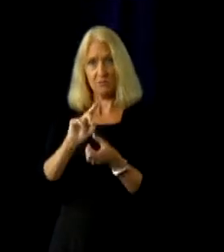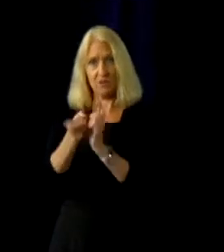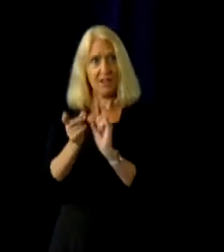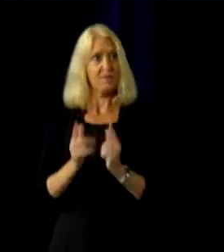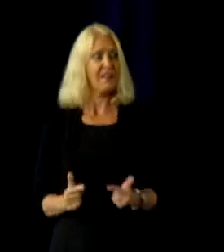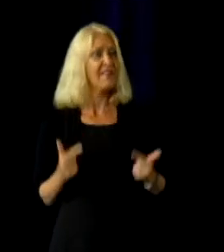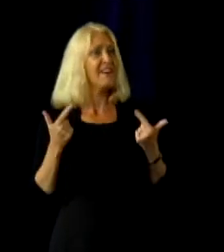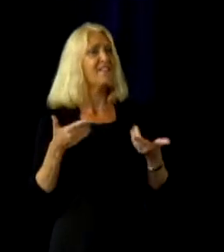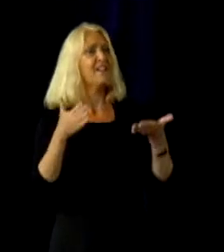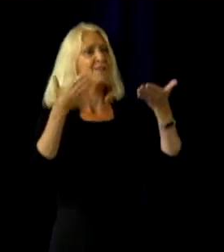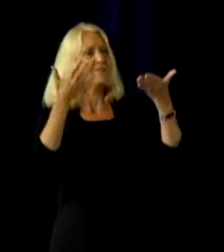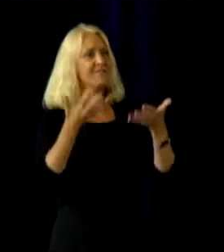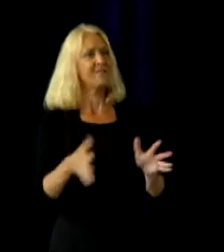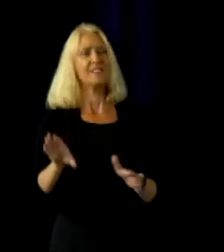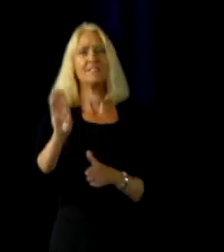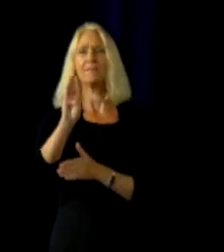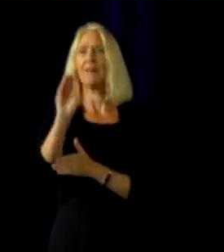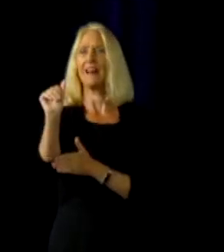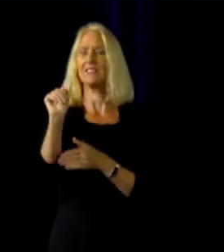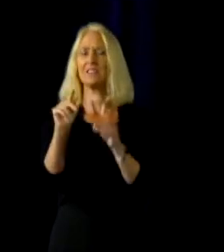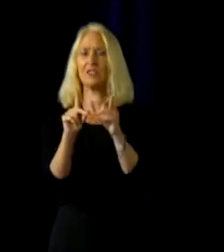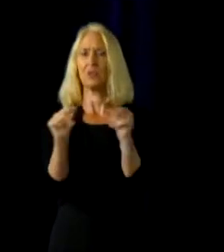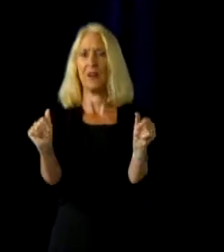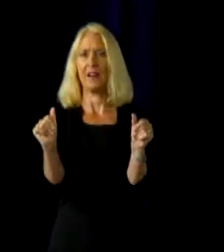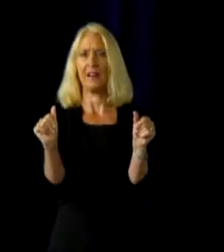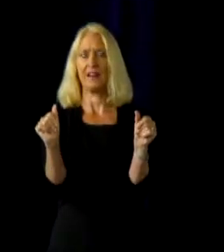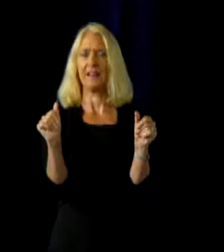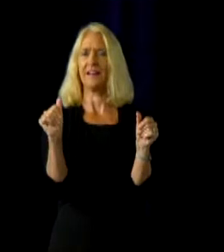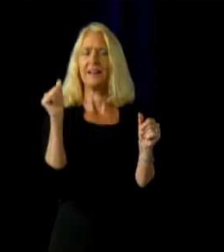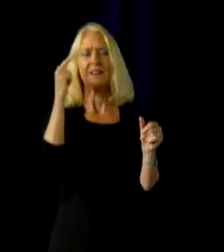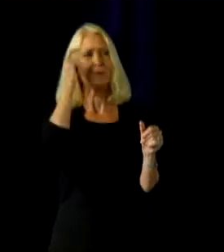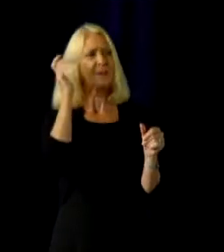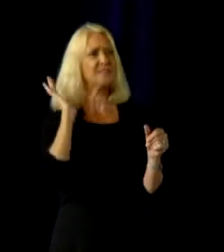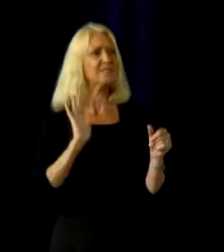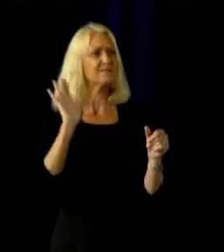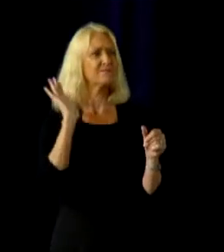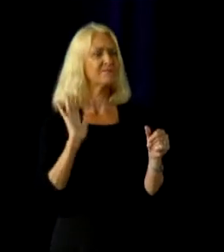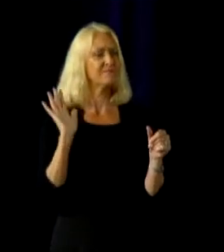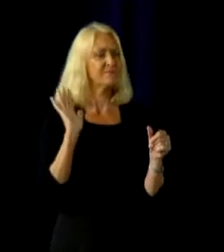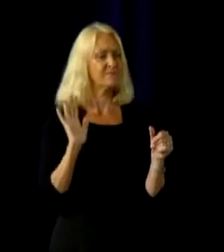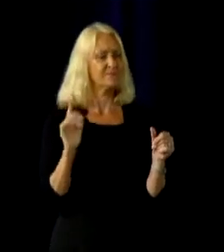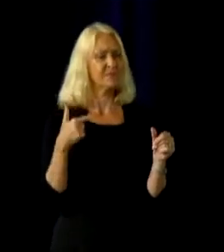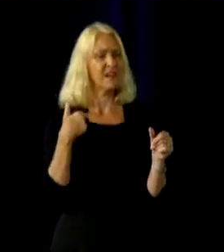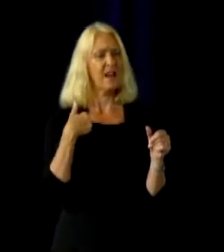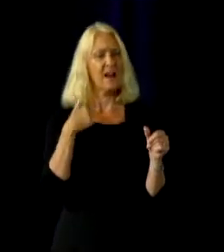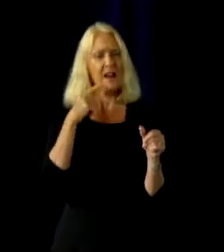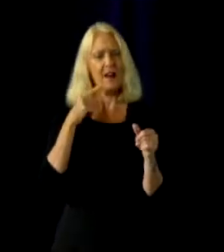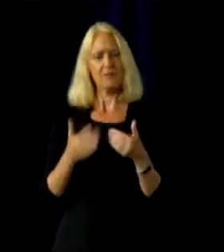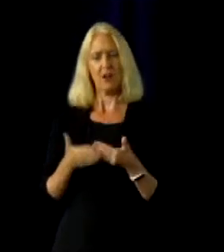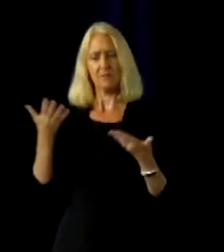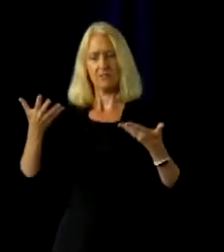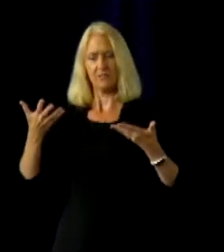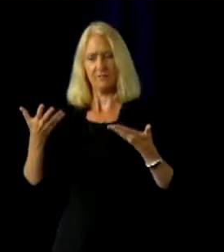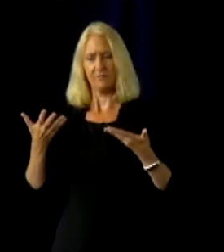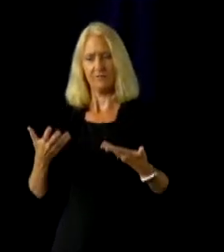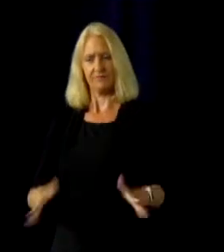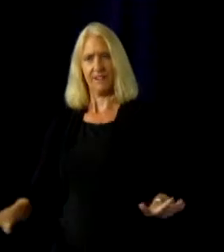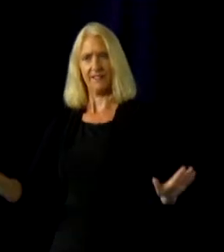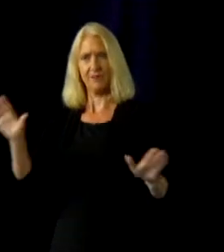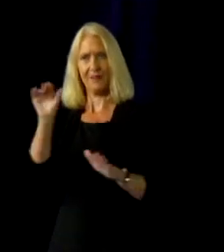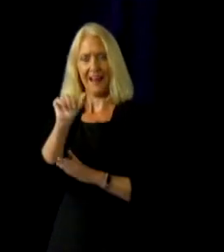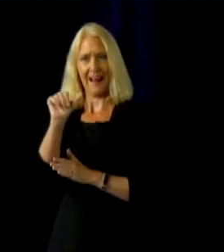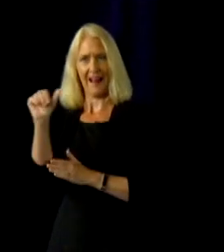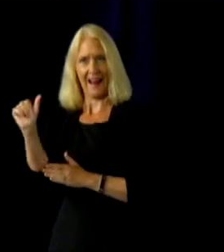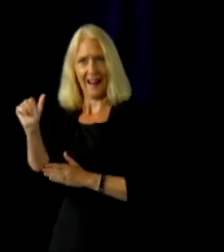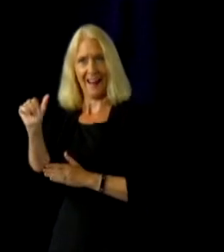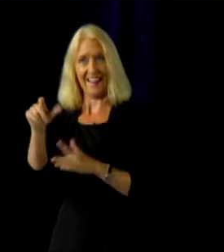finish my bachelor's degree because when I was almost ready to finish up my associate's degree was when the BAS